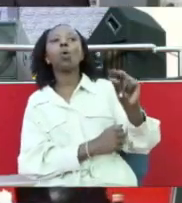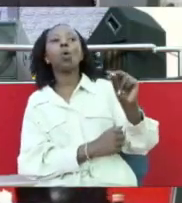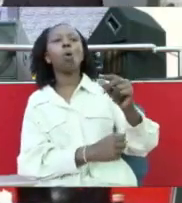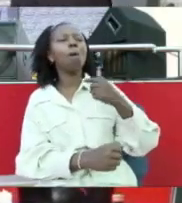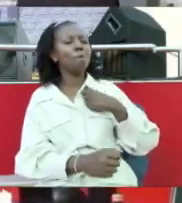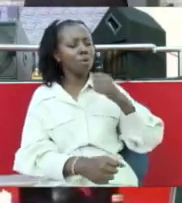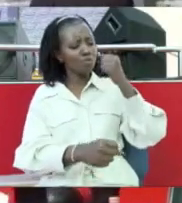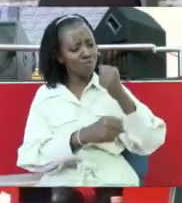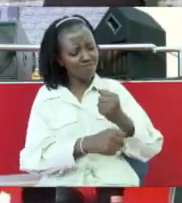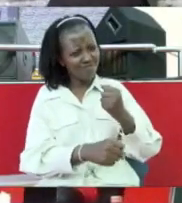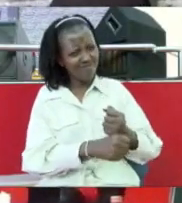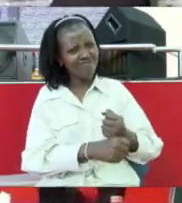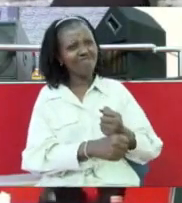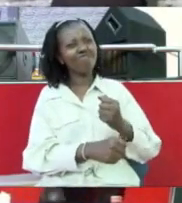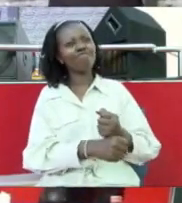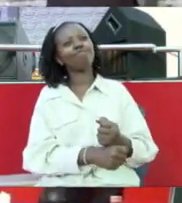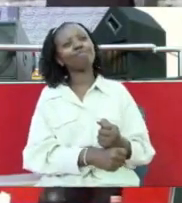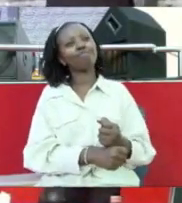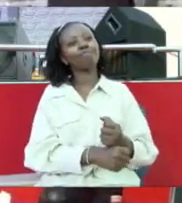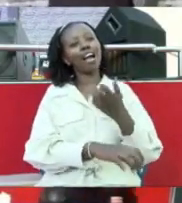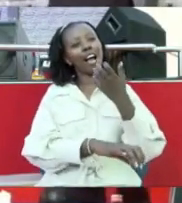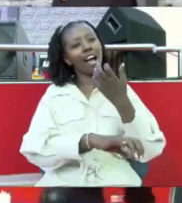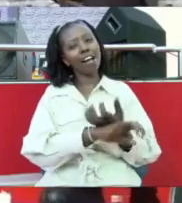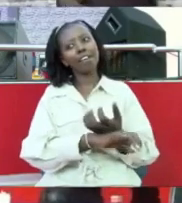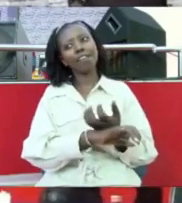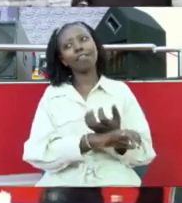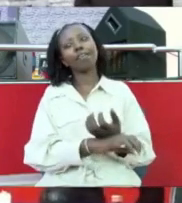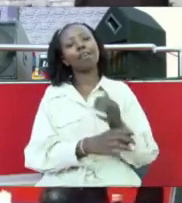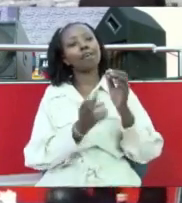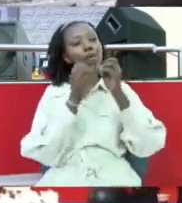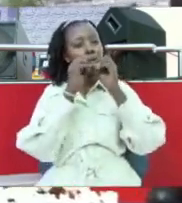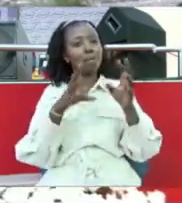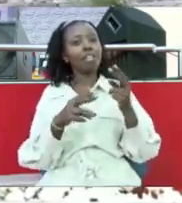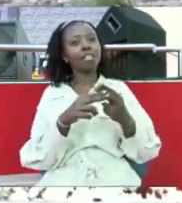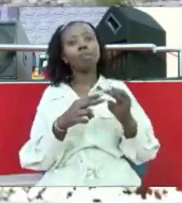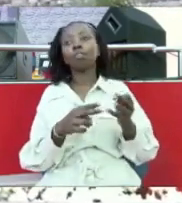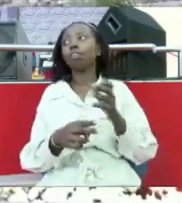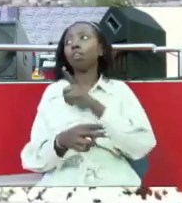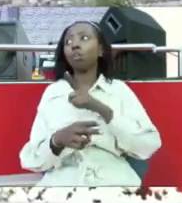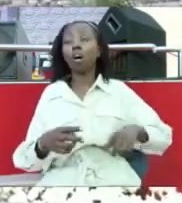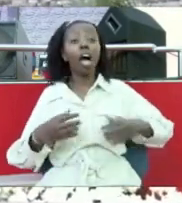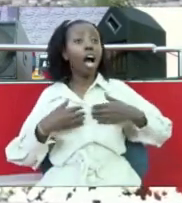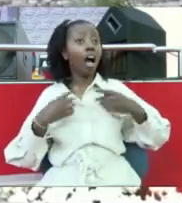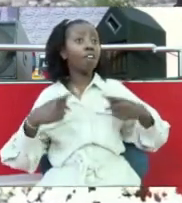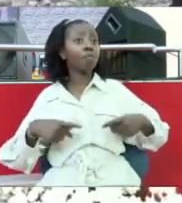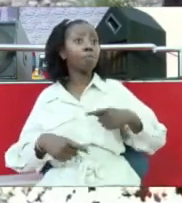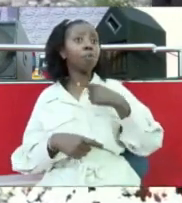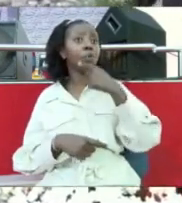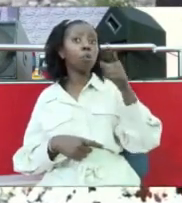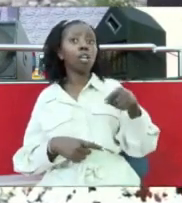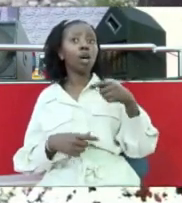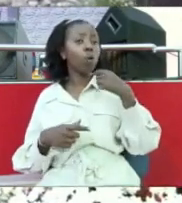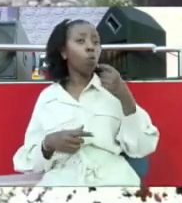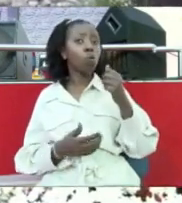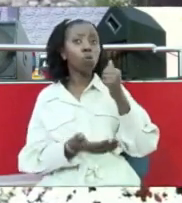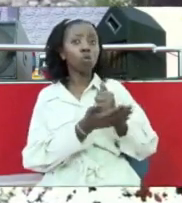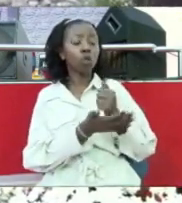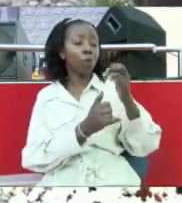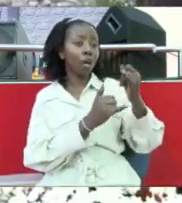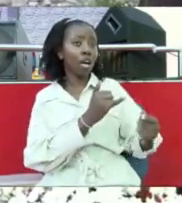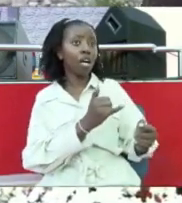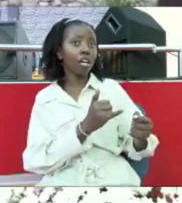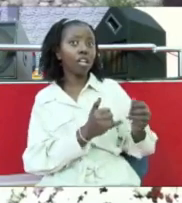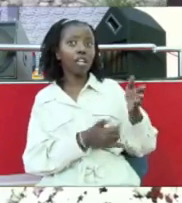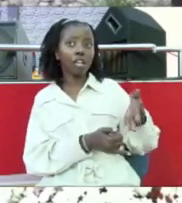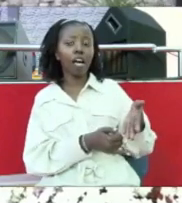work hard. Nitatia bidii. Blessed be the name of the Lord. Amen. Are there people here that will not be sacked? Kuna watu ambao hawatafutwa hapa? Are